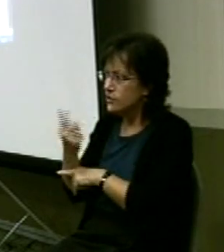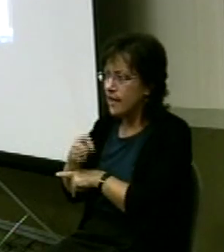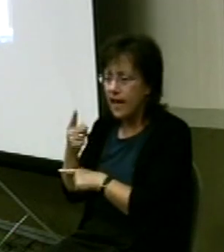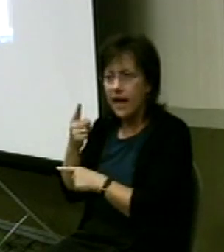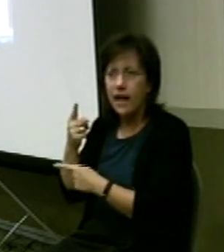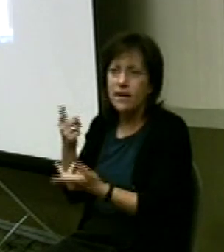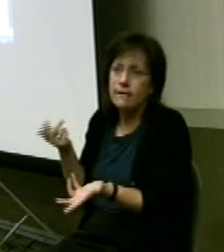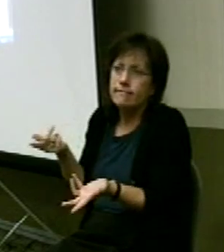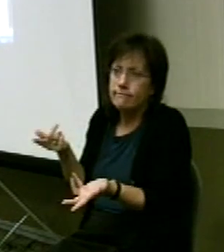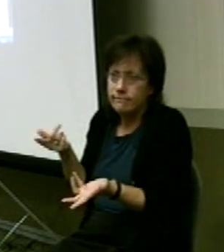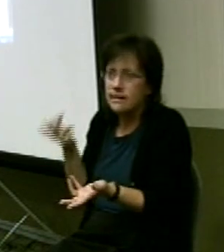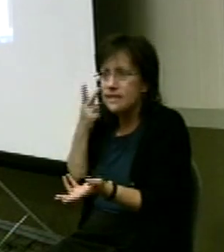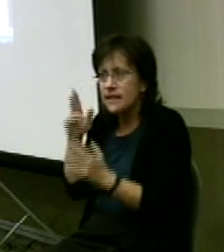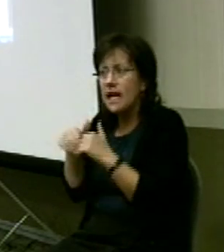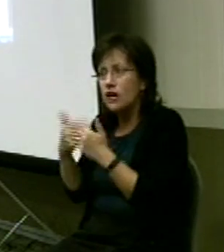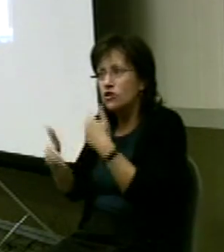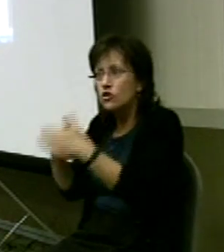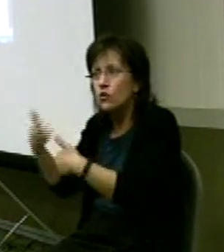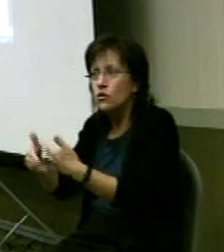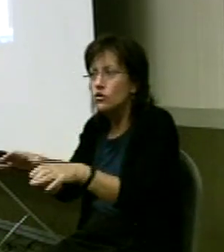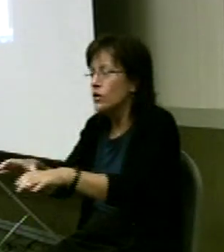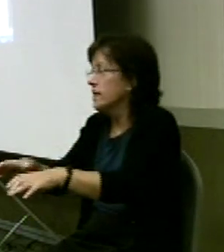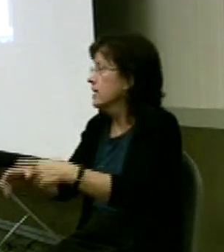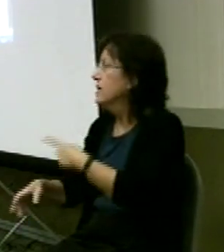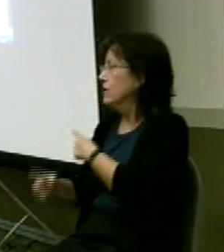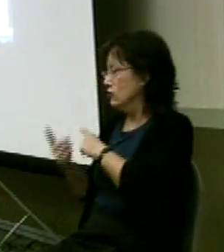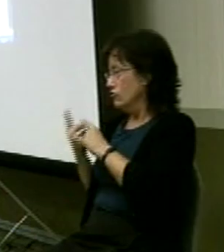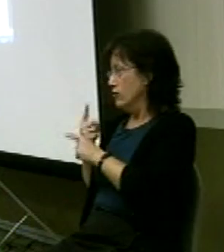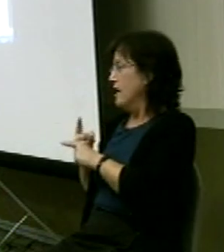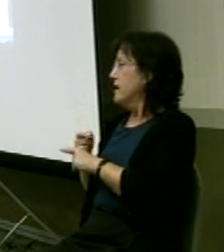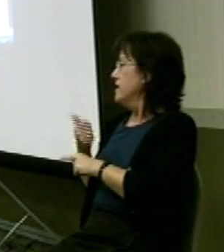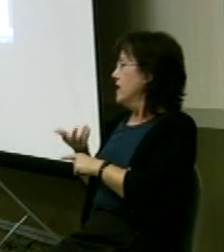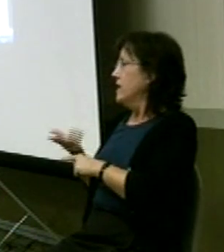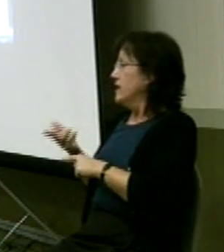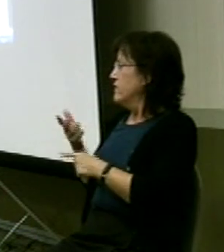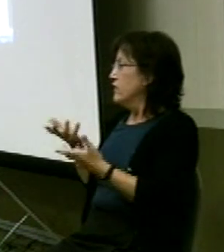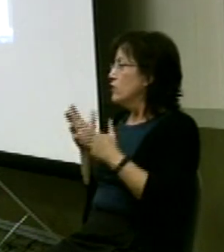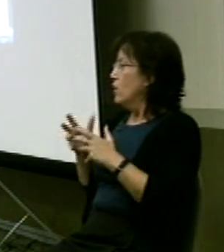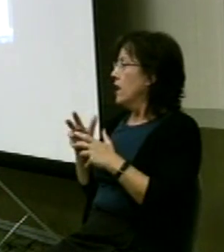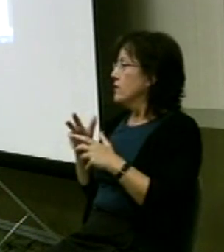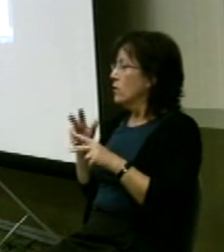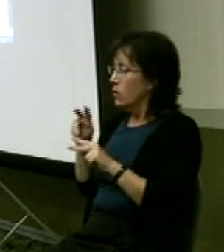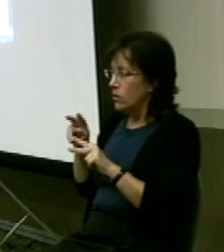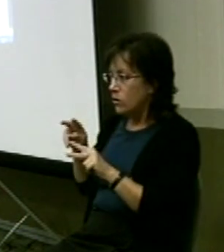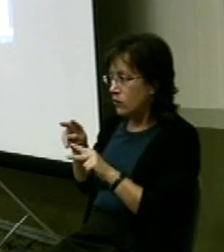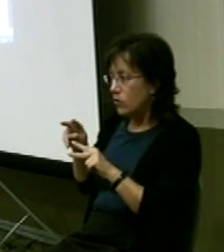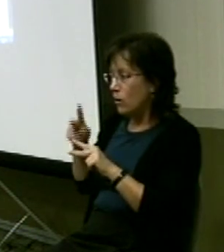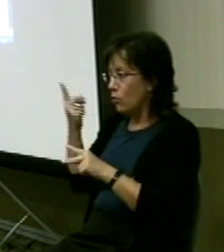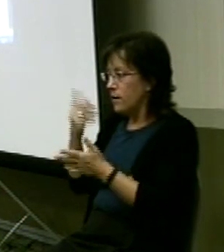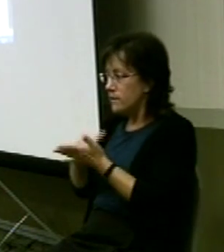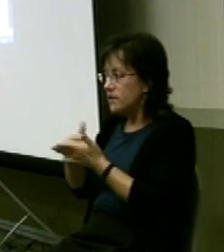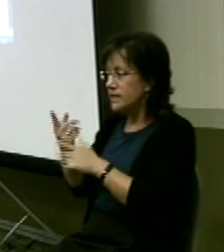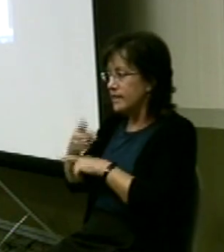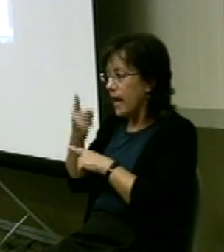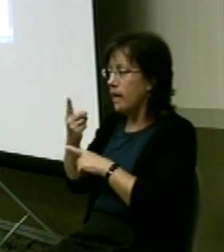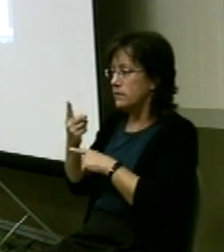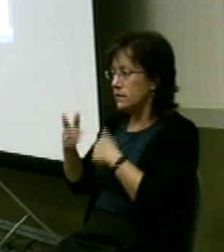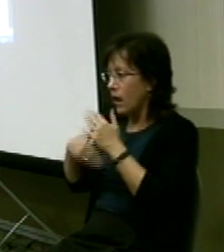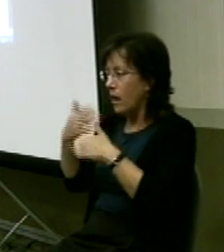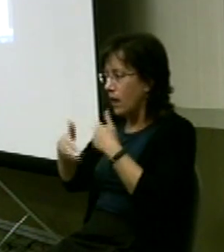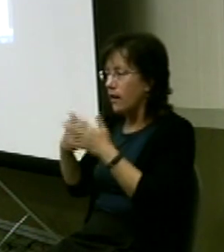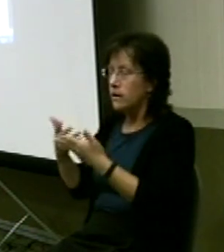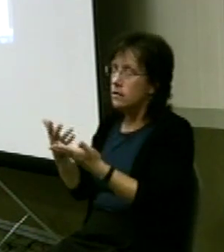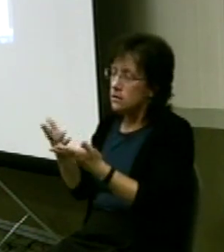Yep. see how you're doing. And that's the other thing is, so I mean, if you don't want to look for a million days in a row and just all that